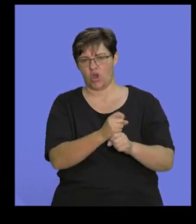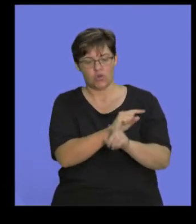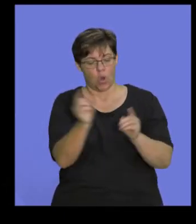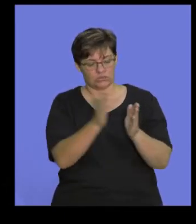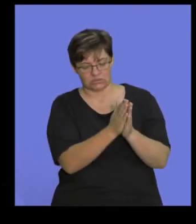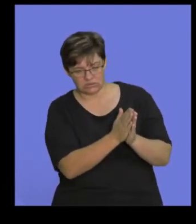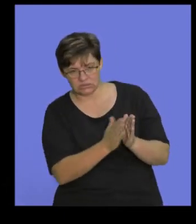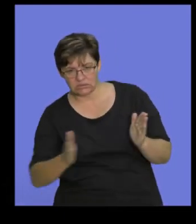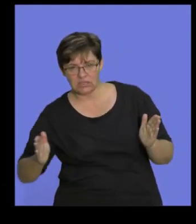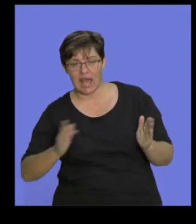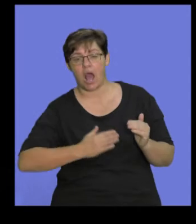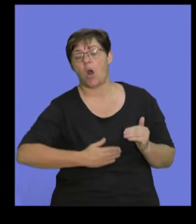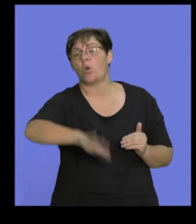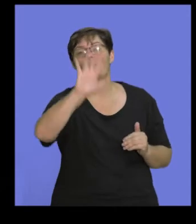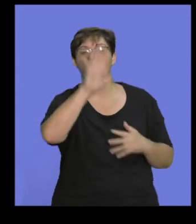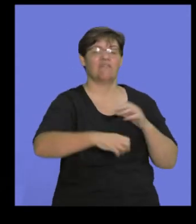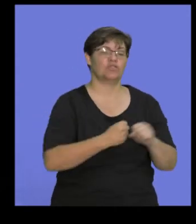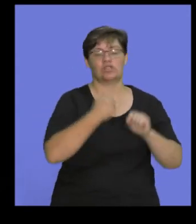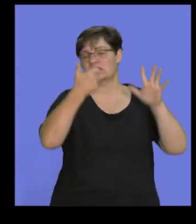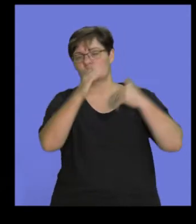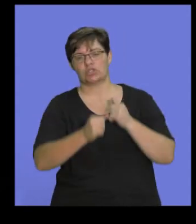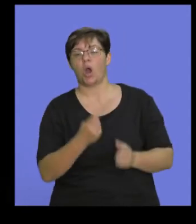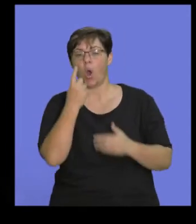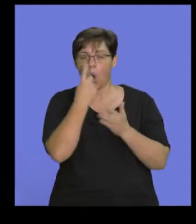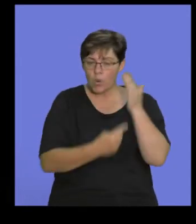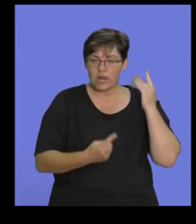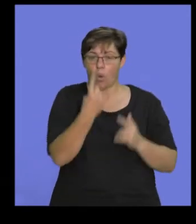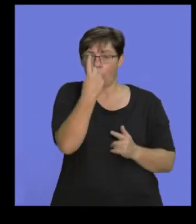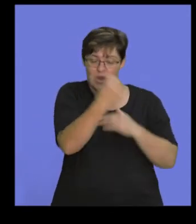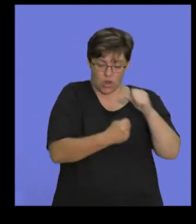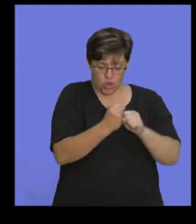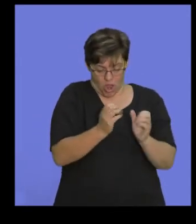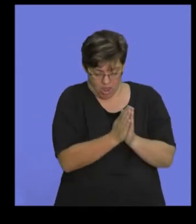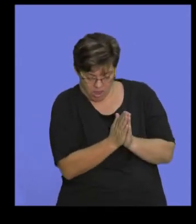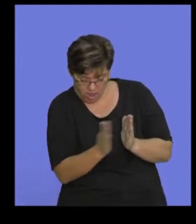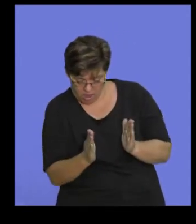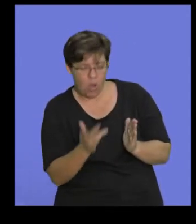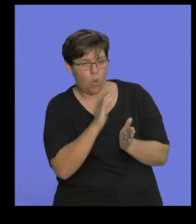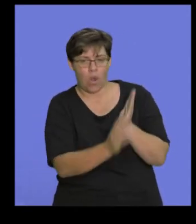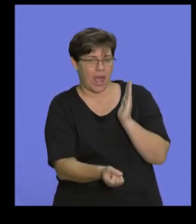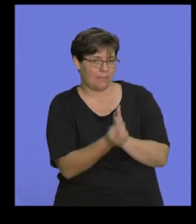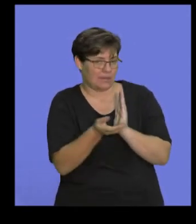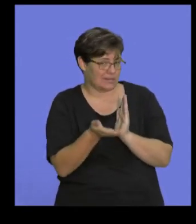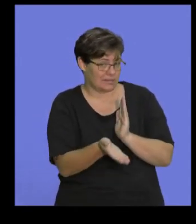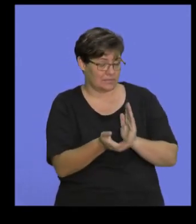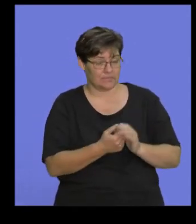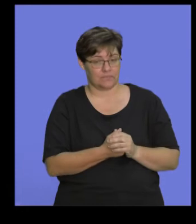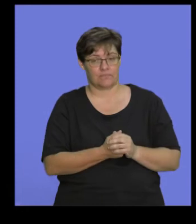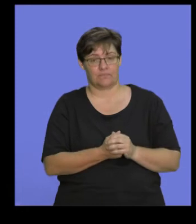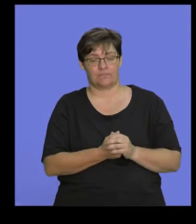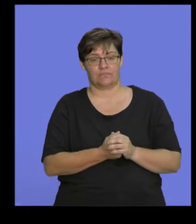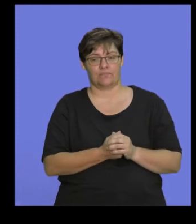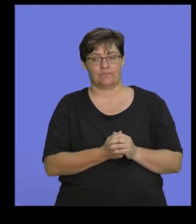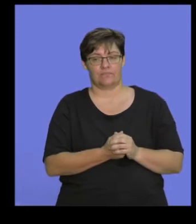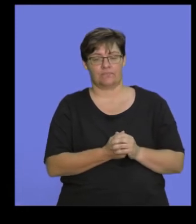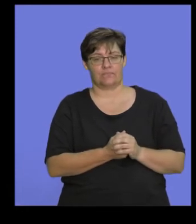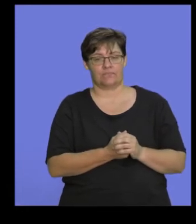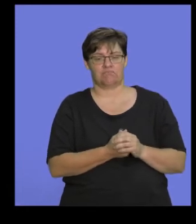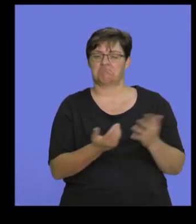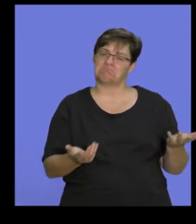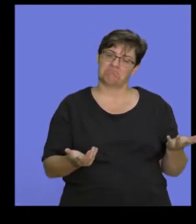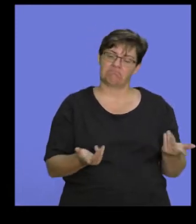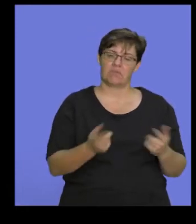the duration of your investment. No, just on a yearly basis, we look at exactly what is happening there.